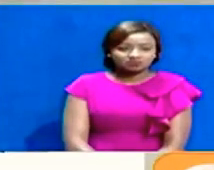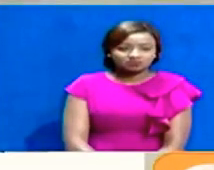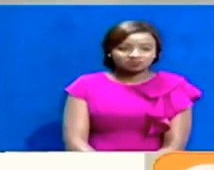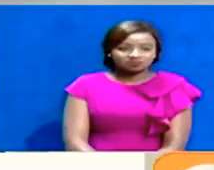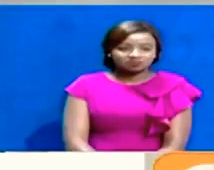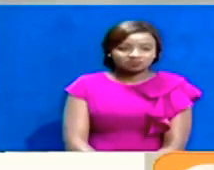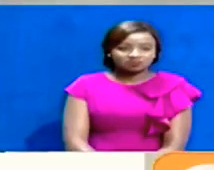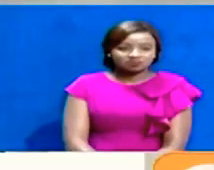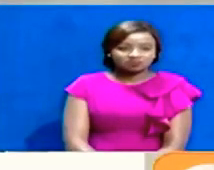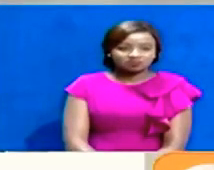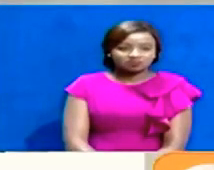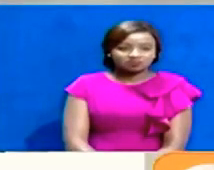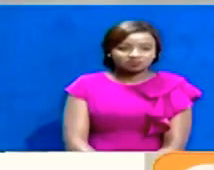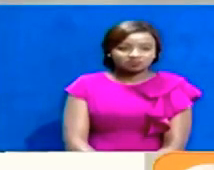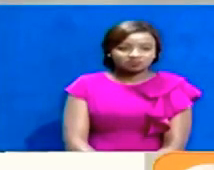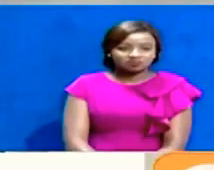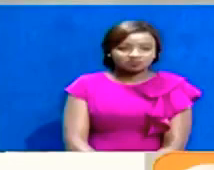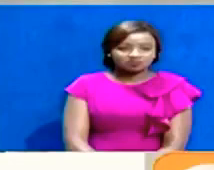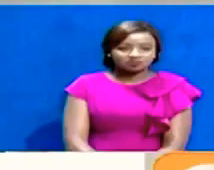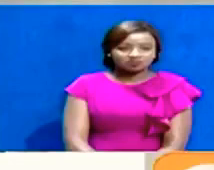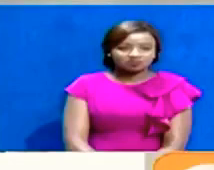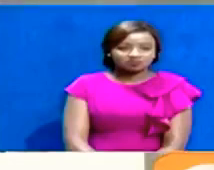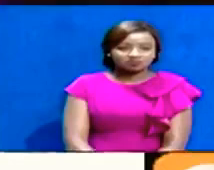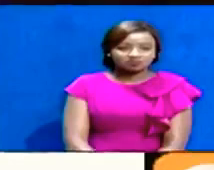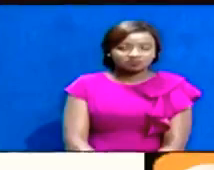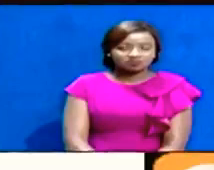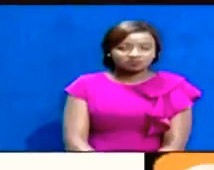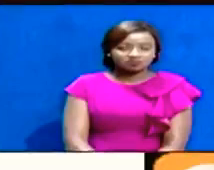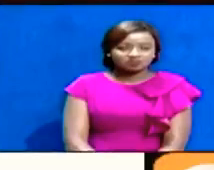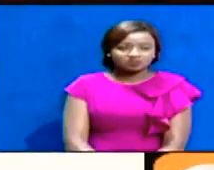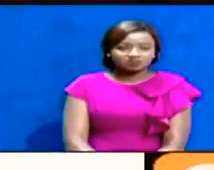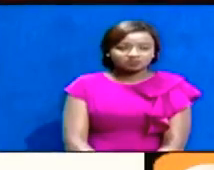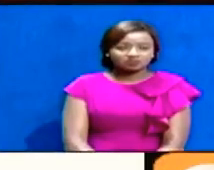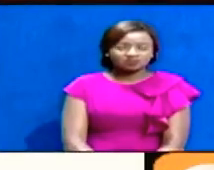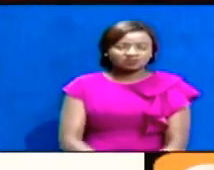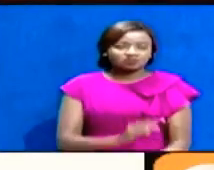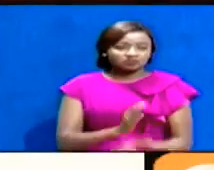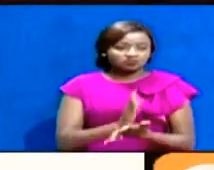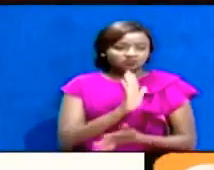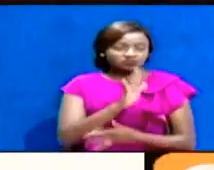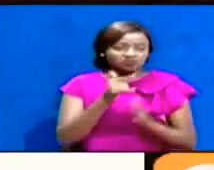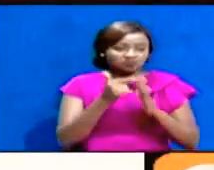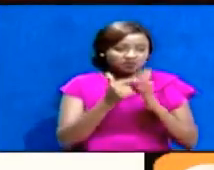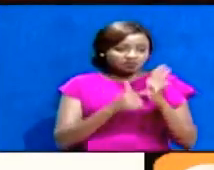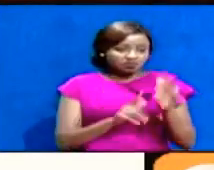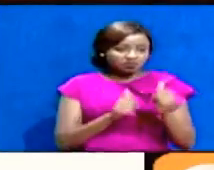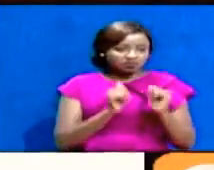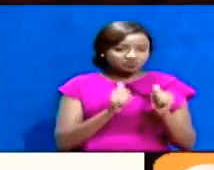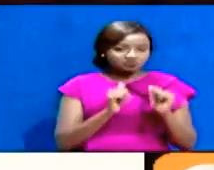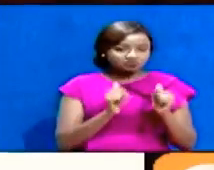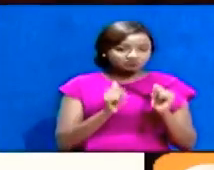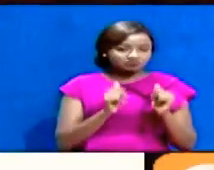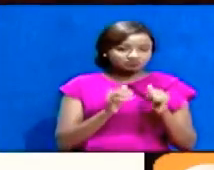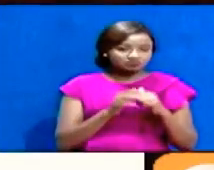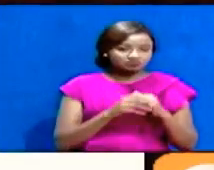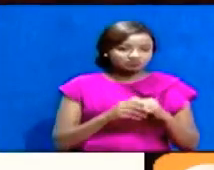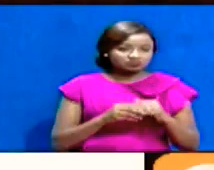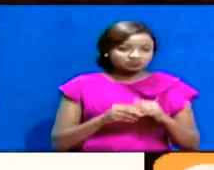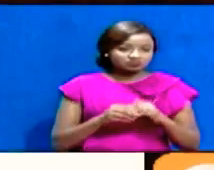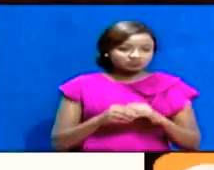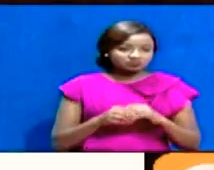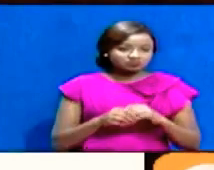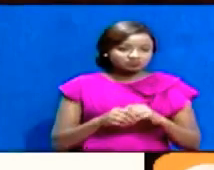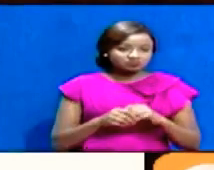ahead, Dr. Kim. And those are very valid points. But just to reiterate, the